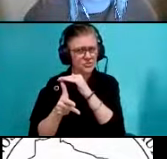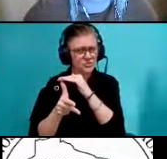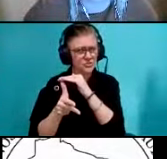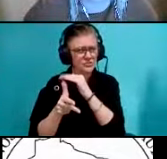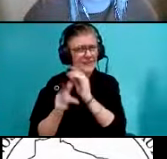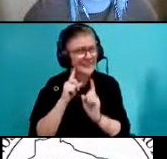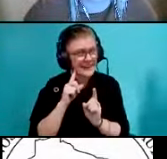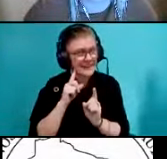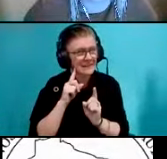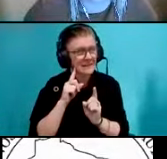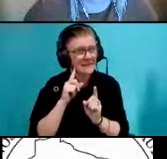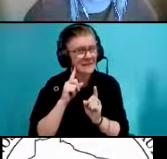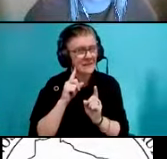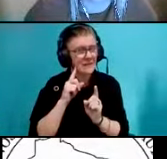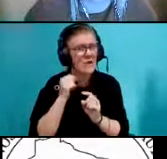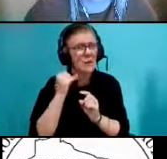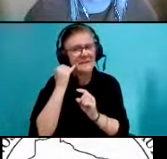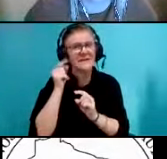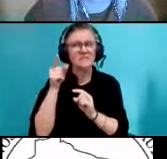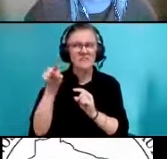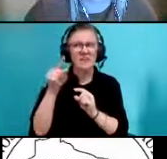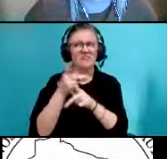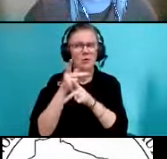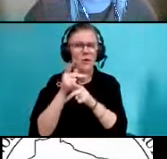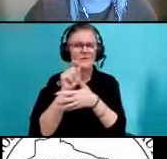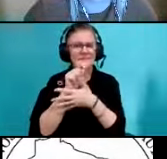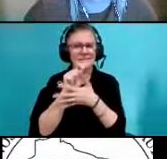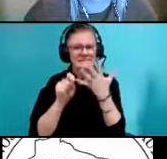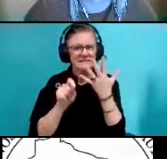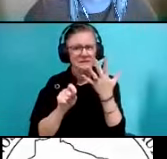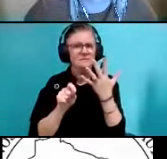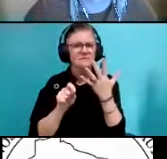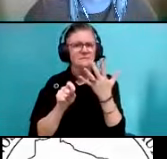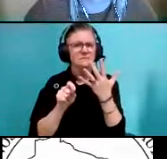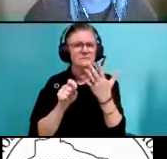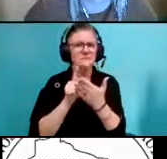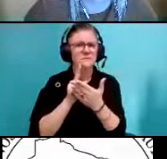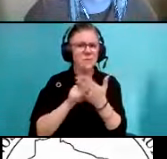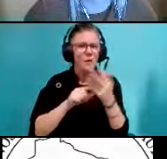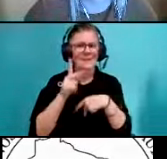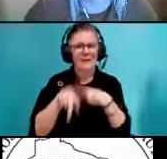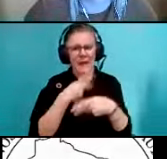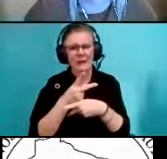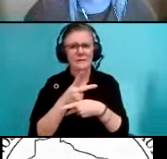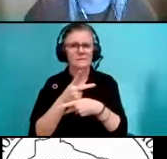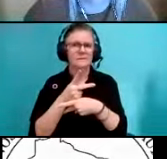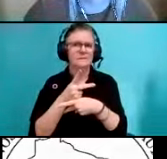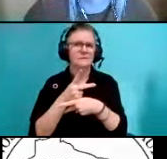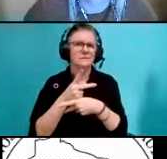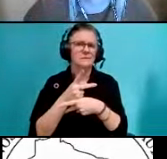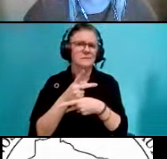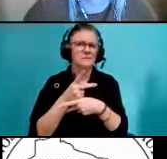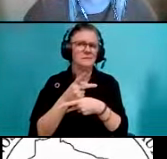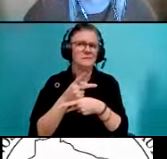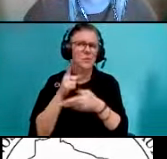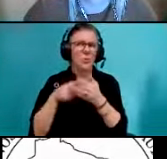course, once they get into the details of what the vehicle type is and what can be handled there,